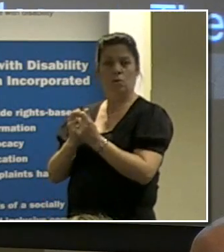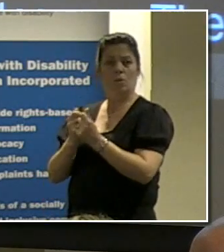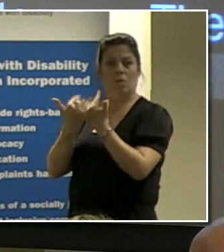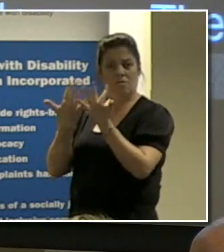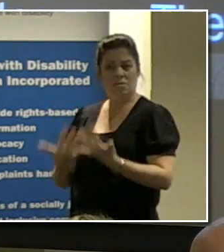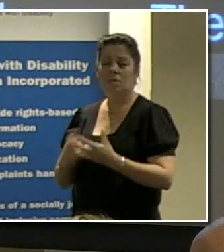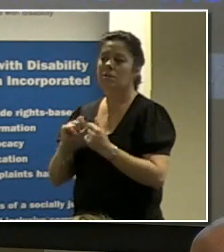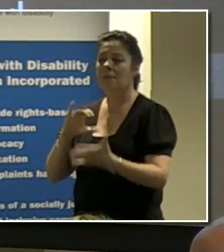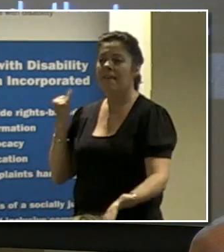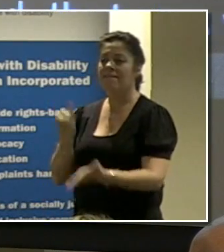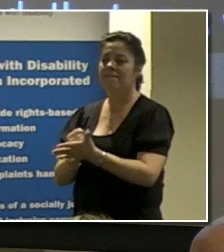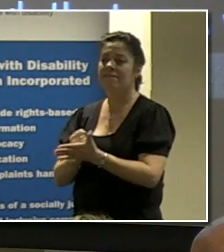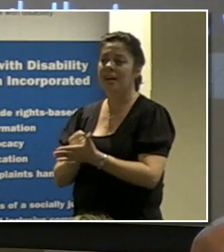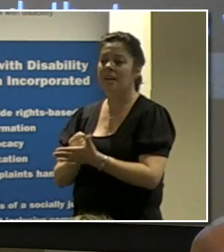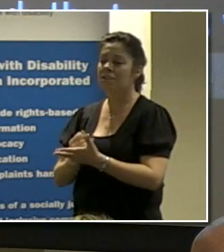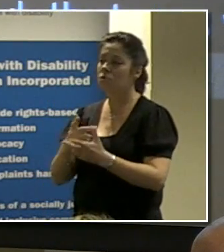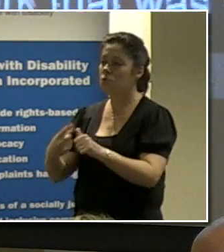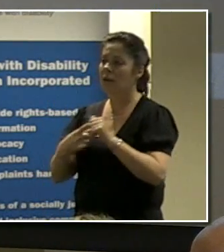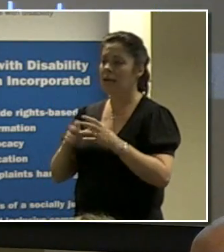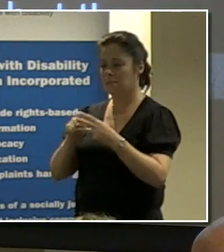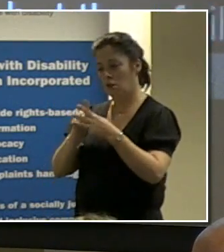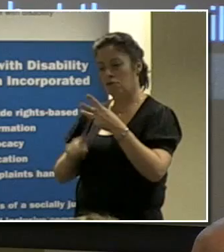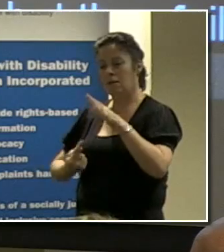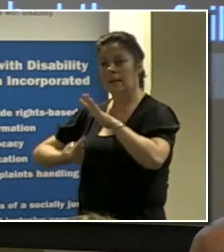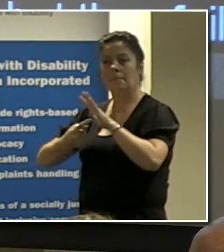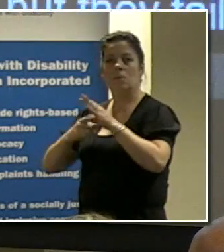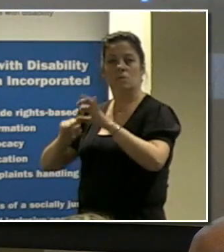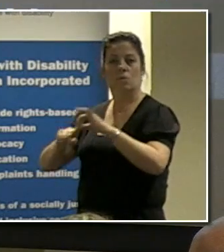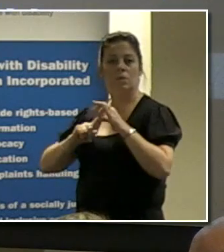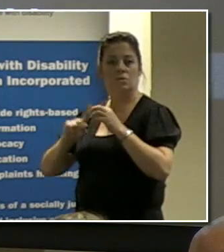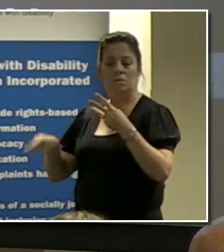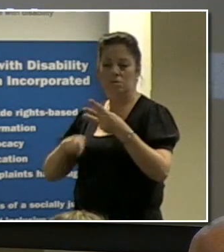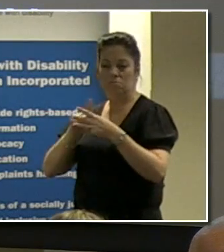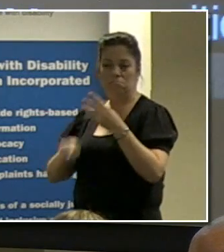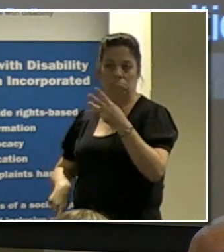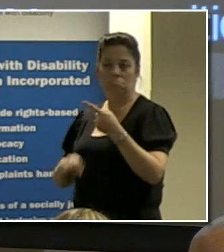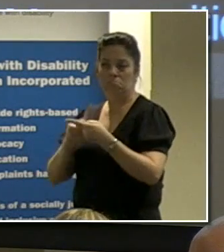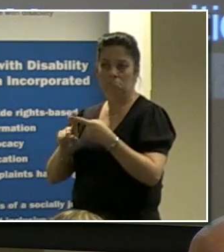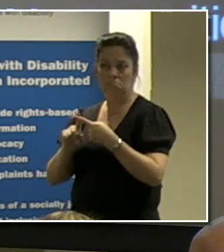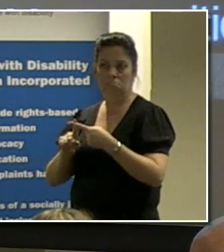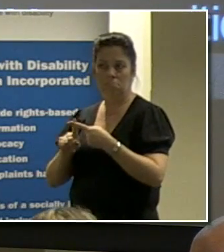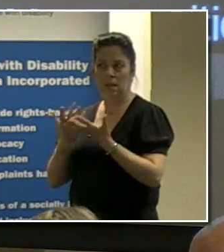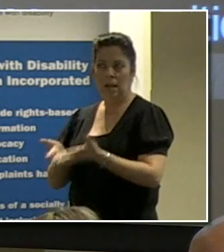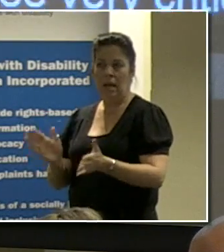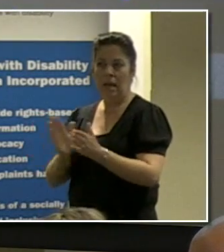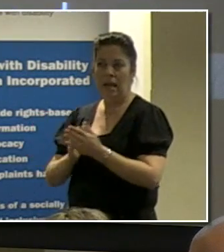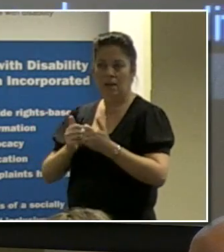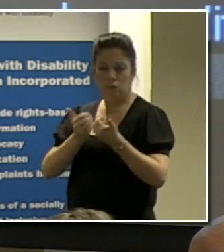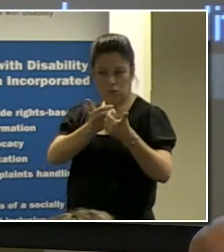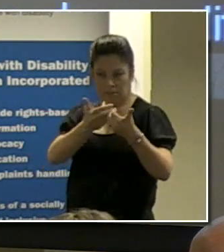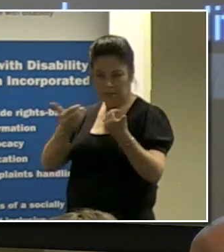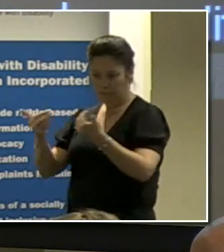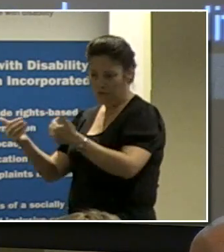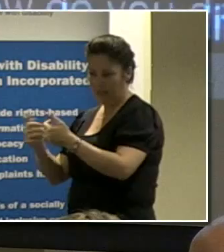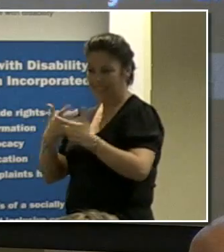failed to answer what I thought were three critical questions. How do you differentiate need when you're dealing with a spectrum